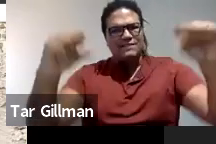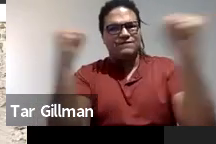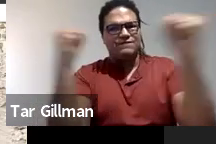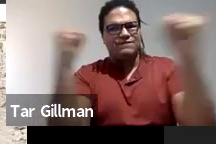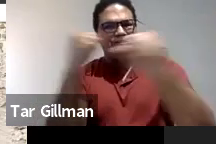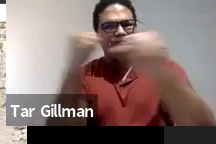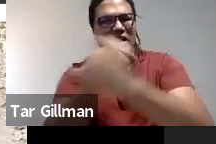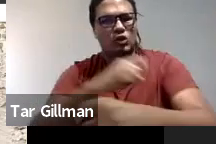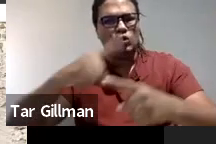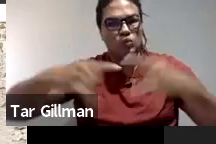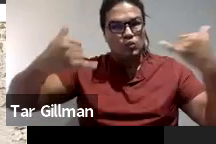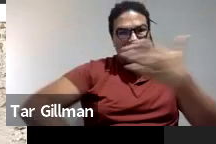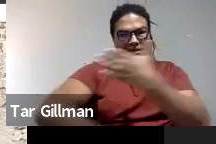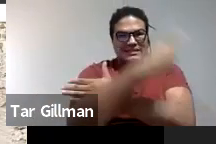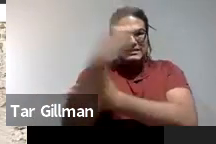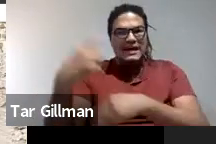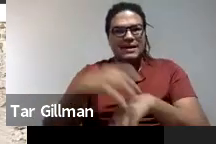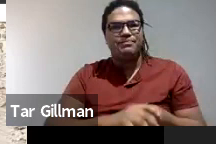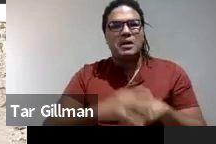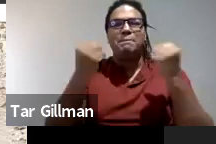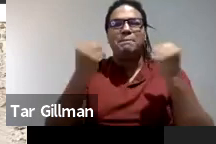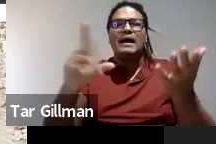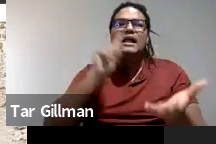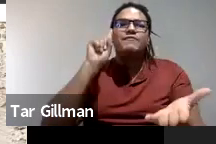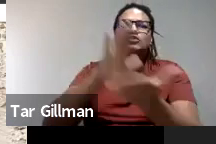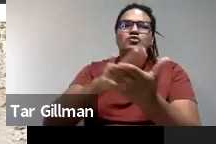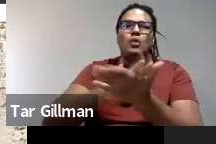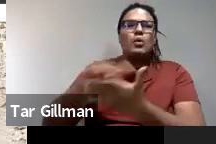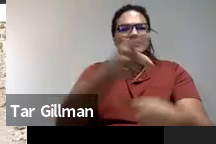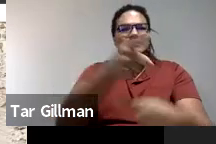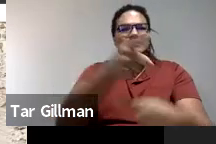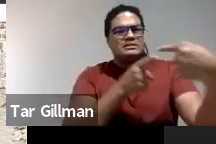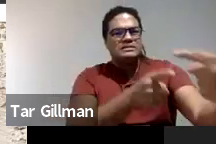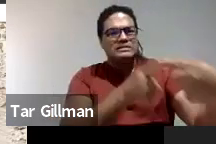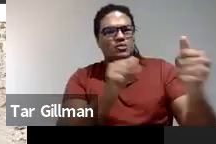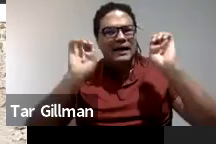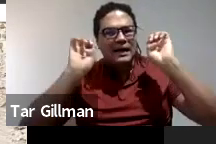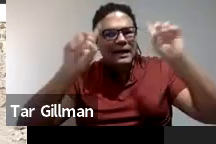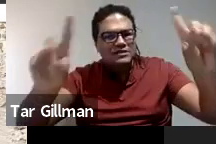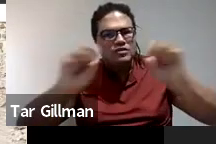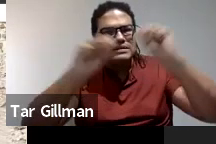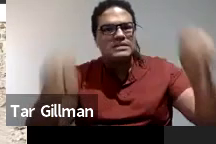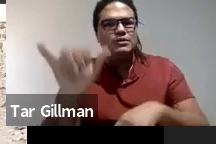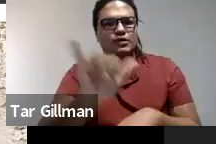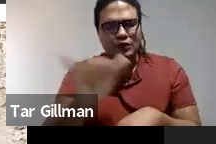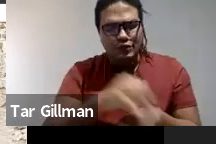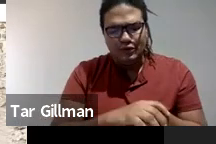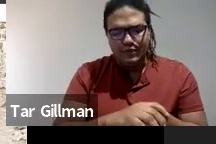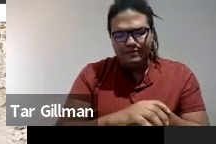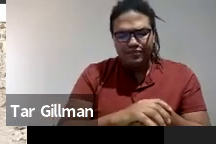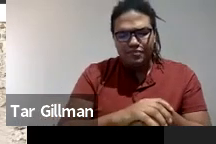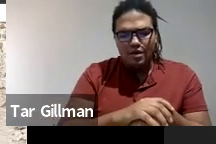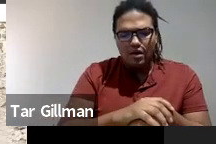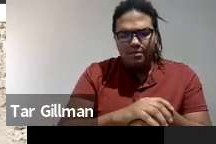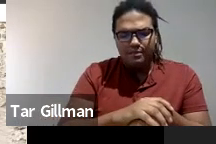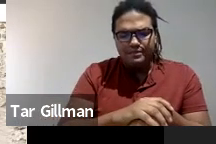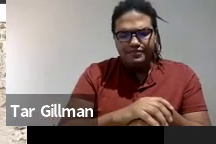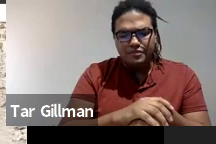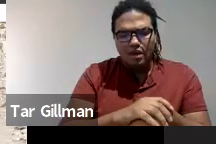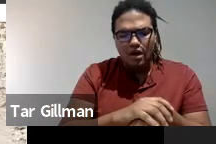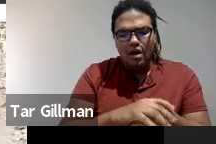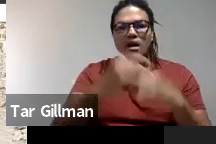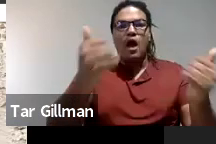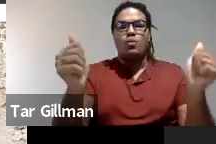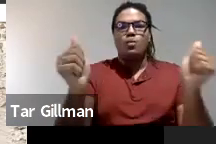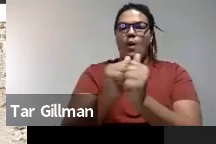many things that we had to fight for. And we were still fighting. Even to this day, we're fighting. There are a lot of deaf schools that are